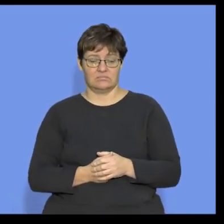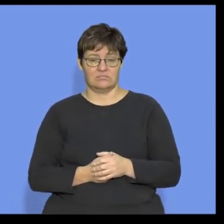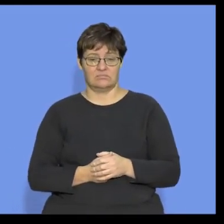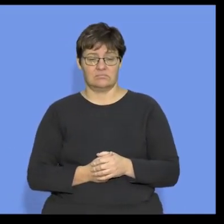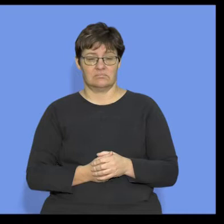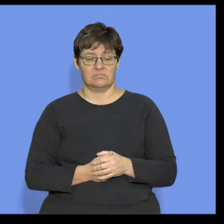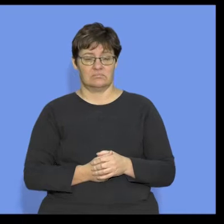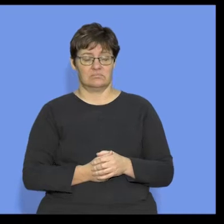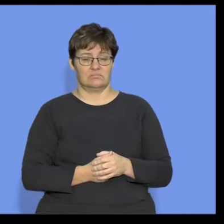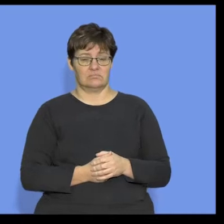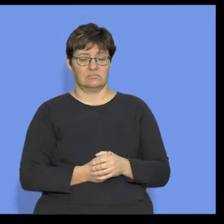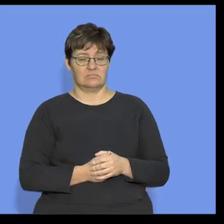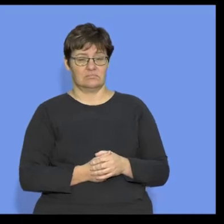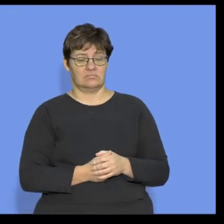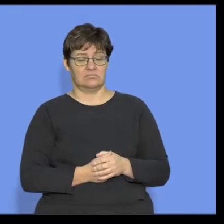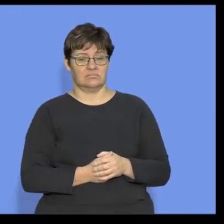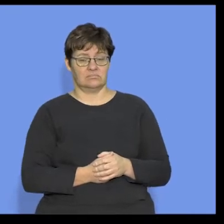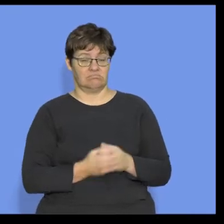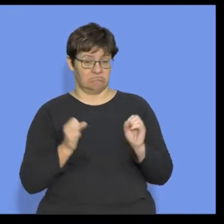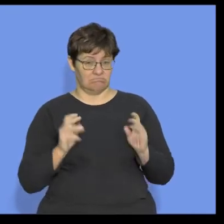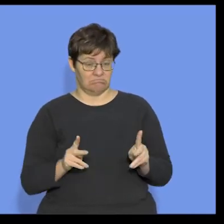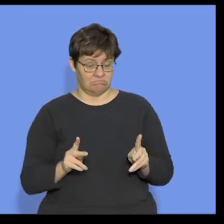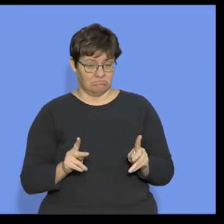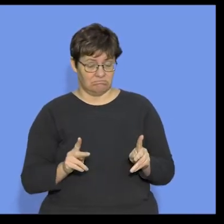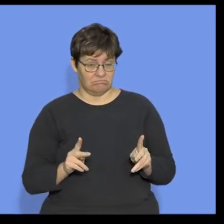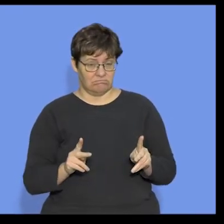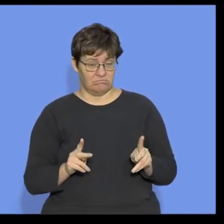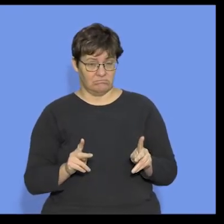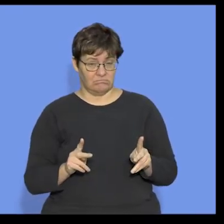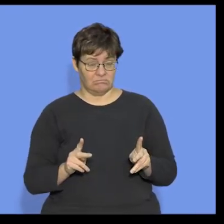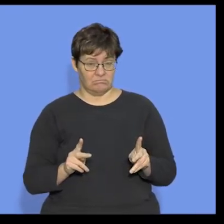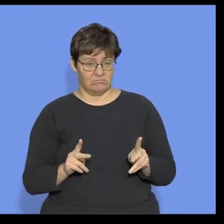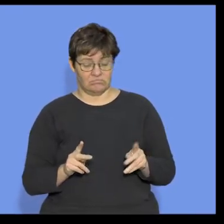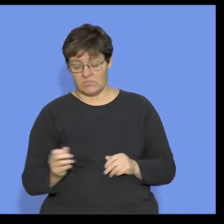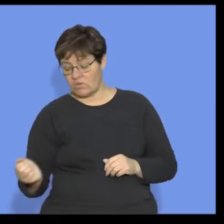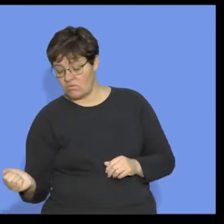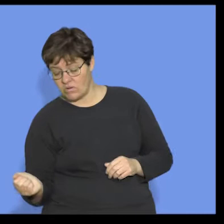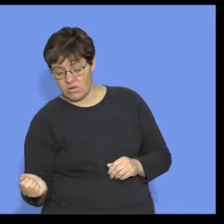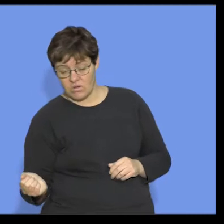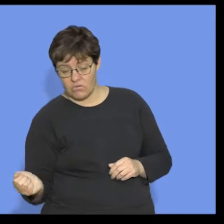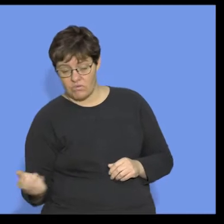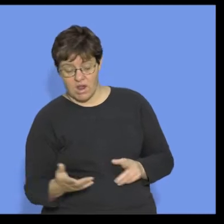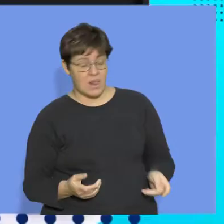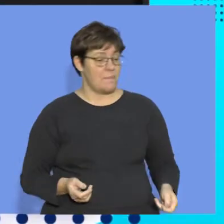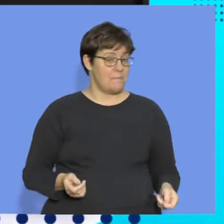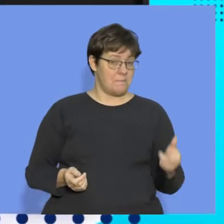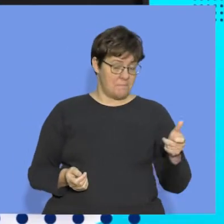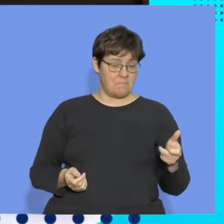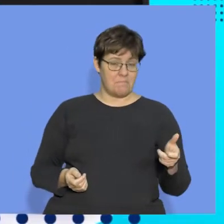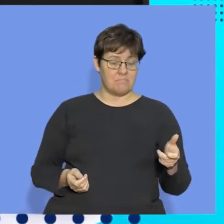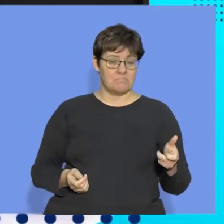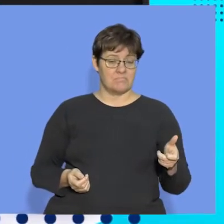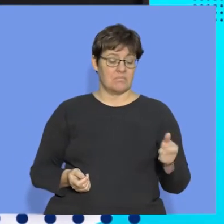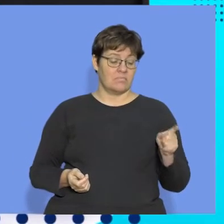1, 2, 3, 4, 5, 6. Are we all together? So if we roll a die and a